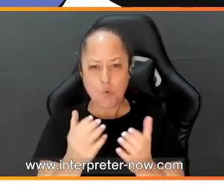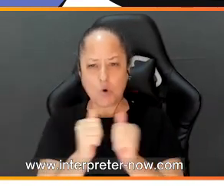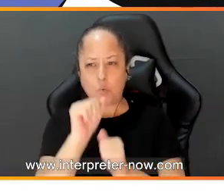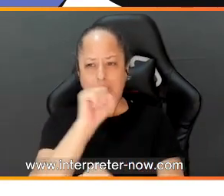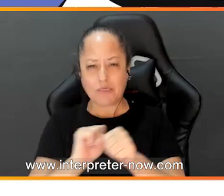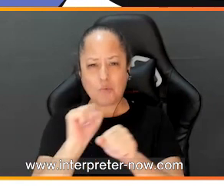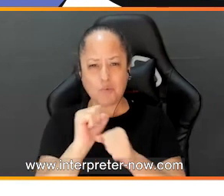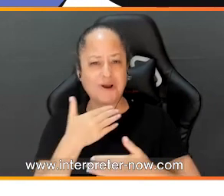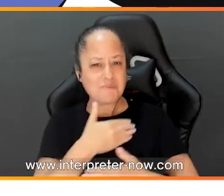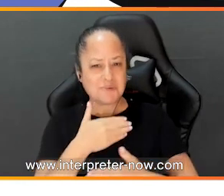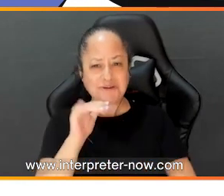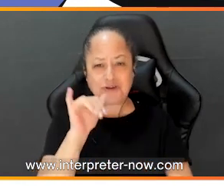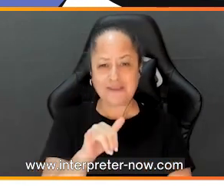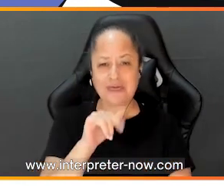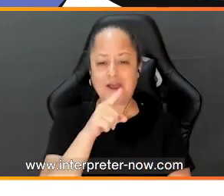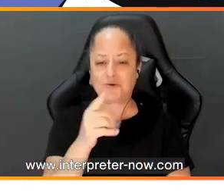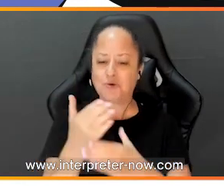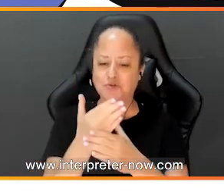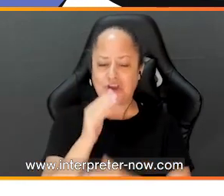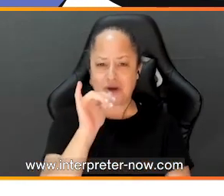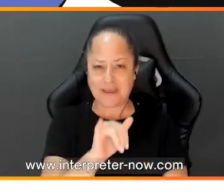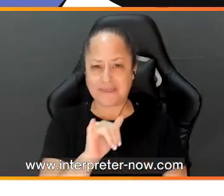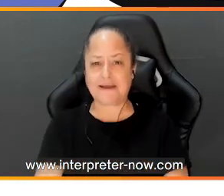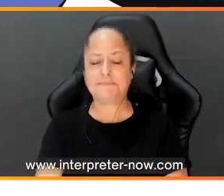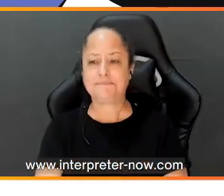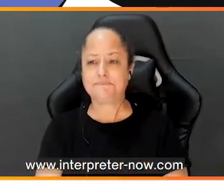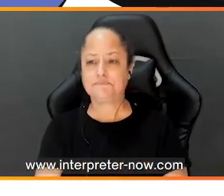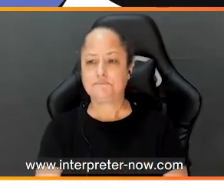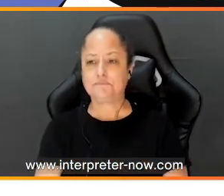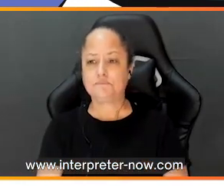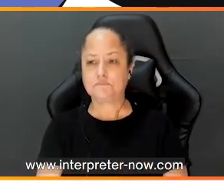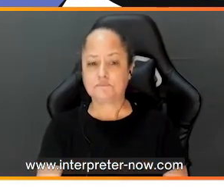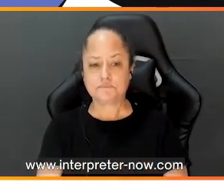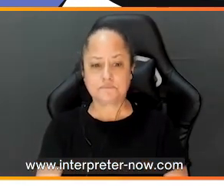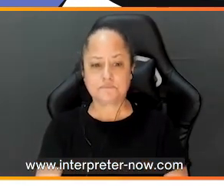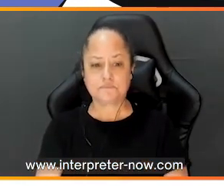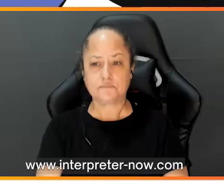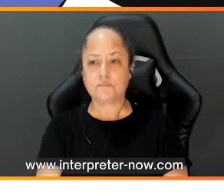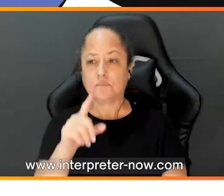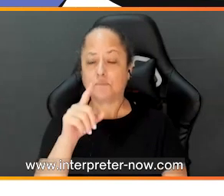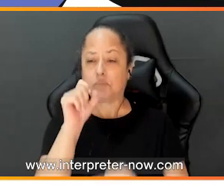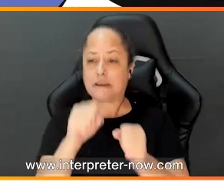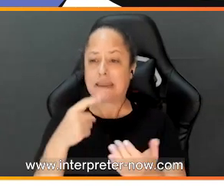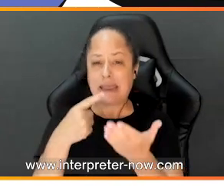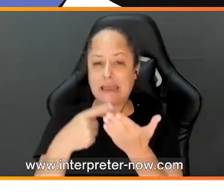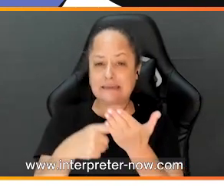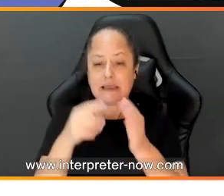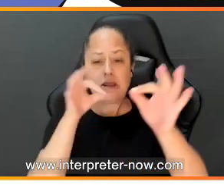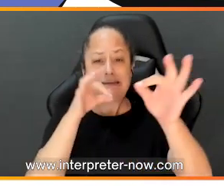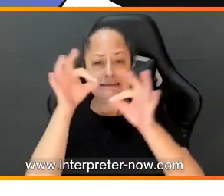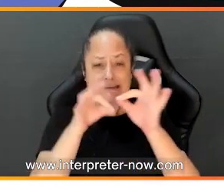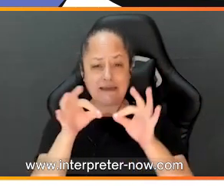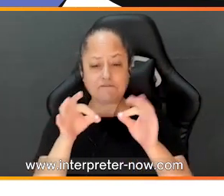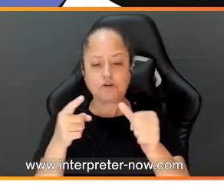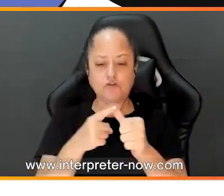up in the world with our work. So I appreciate that you're sharing that. I wonder if we could go into some definitions